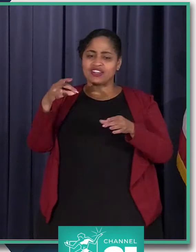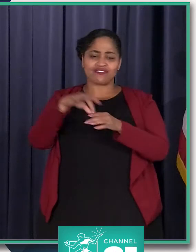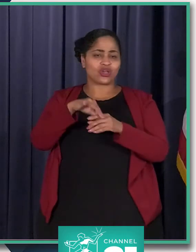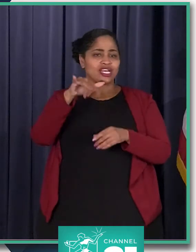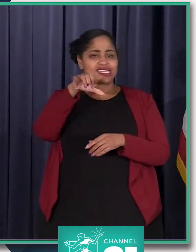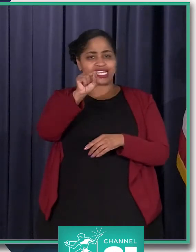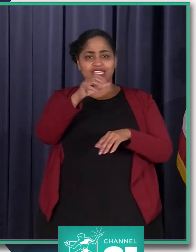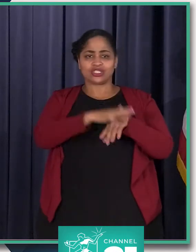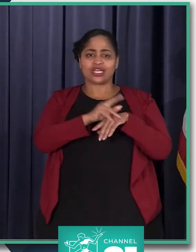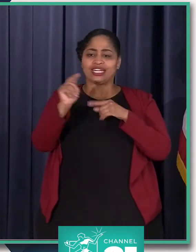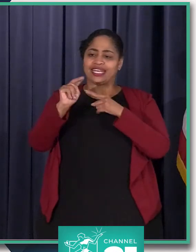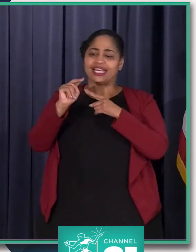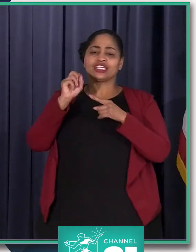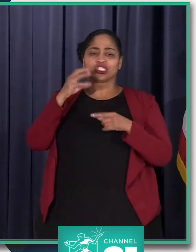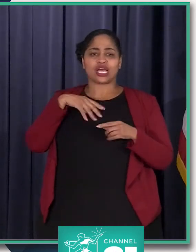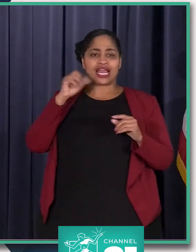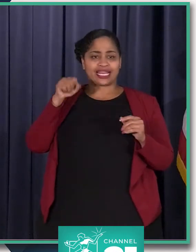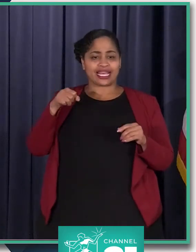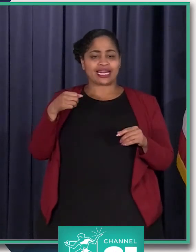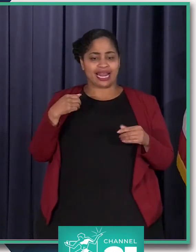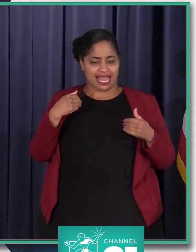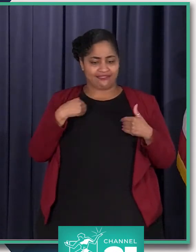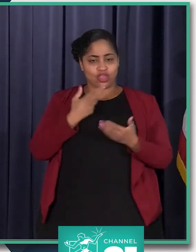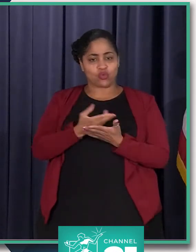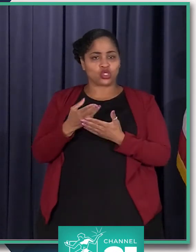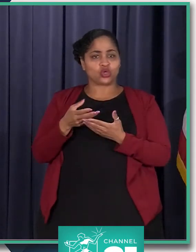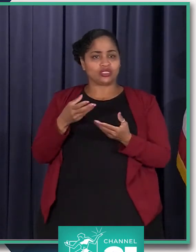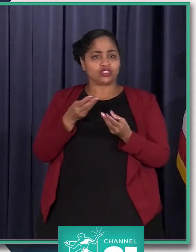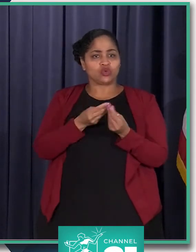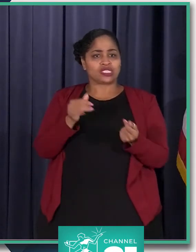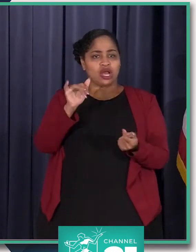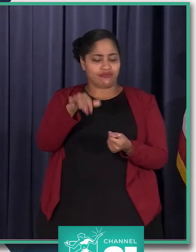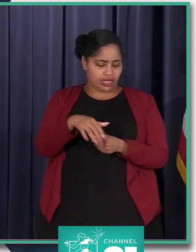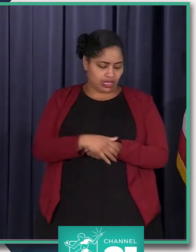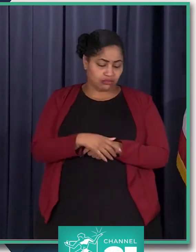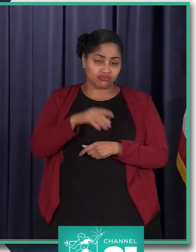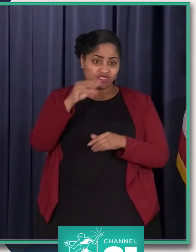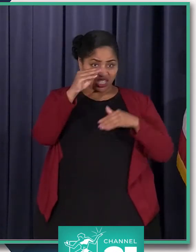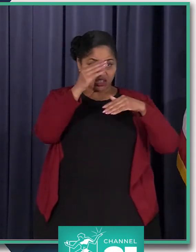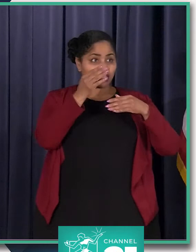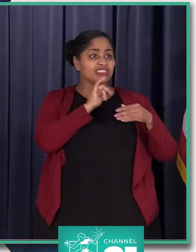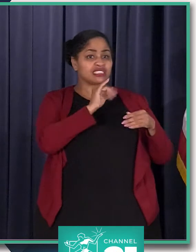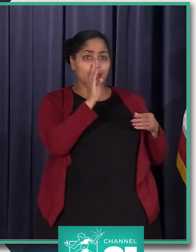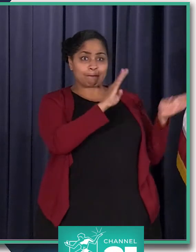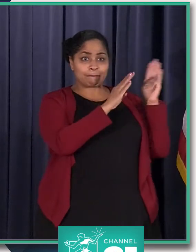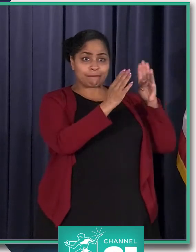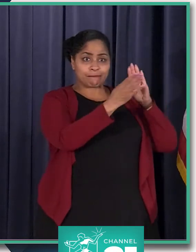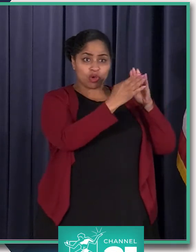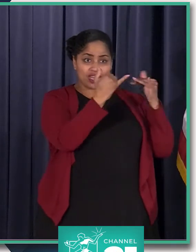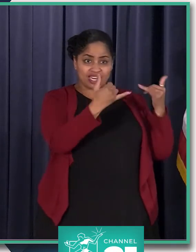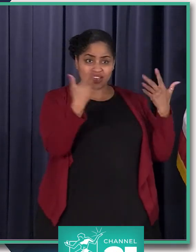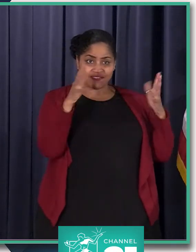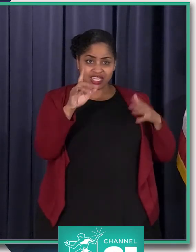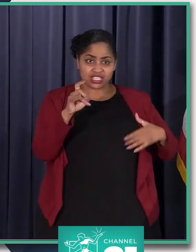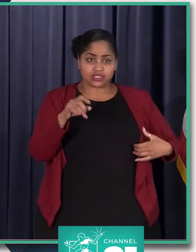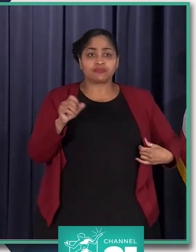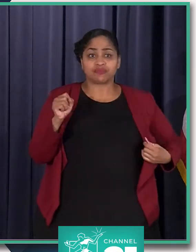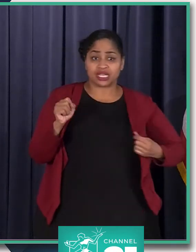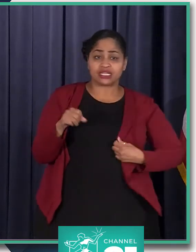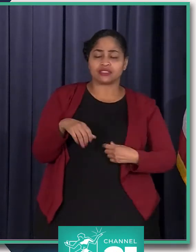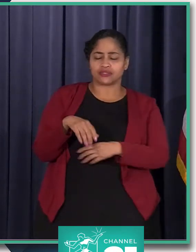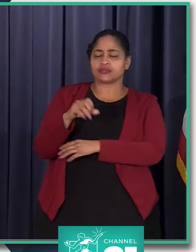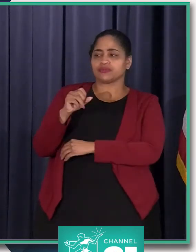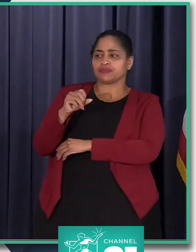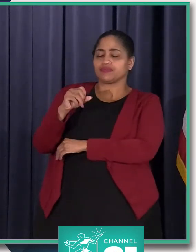in, so I have the resources to deal with it. Is it boarded up right now? Yes.